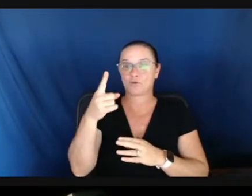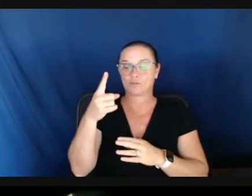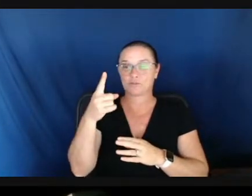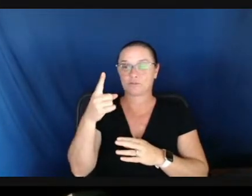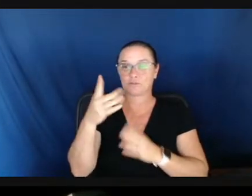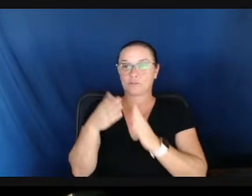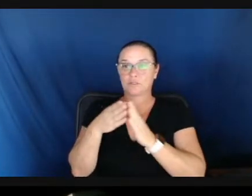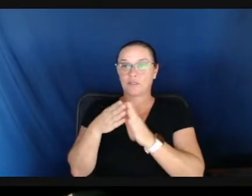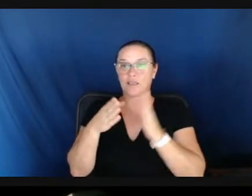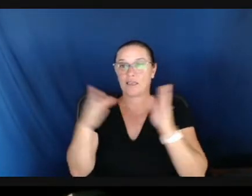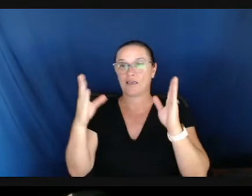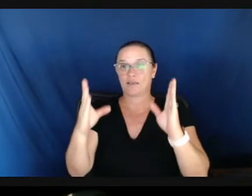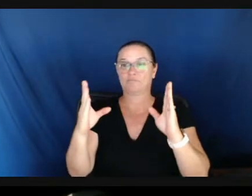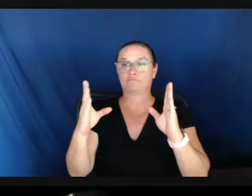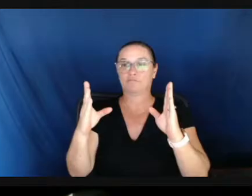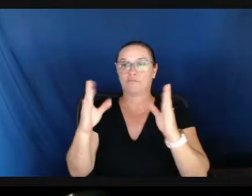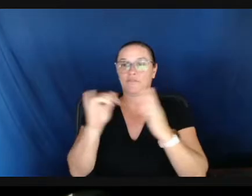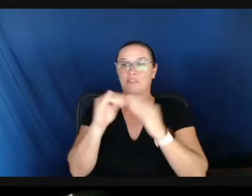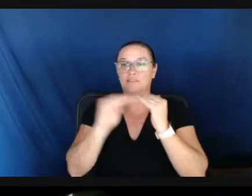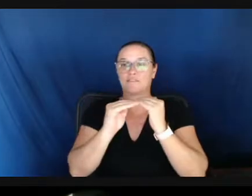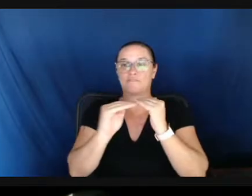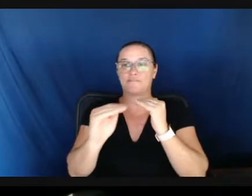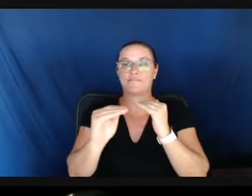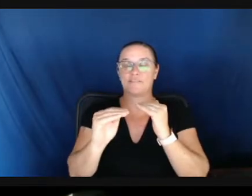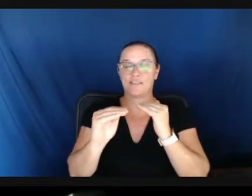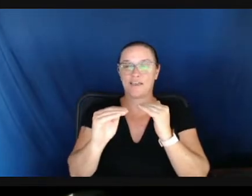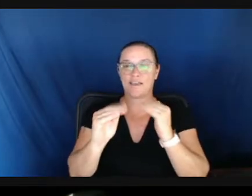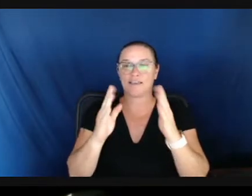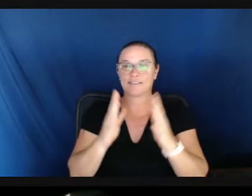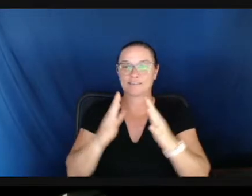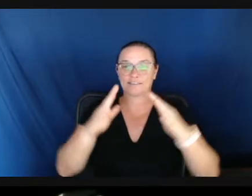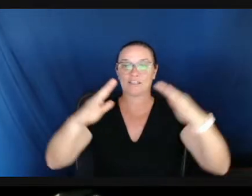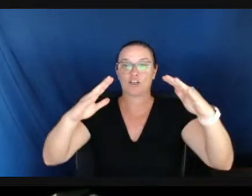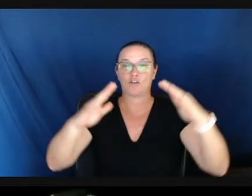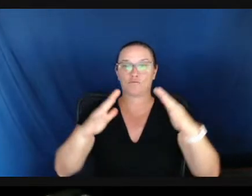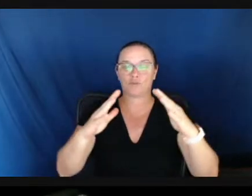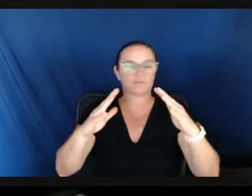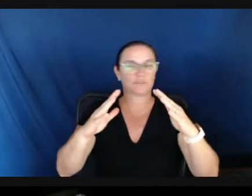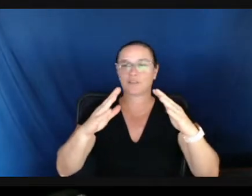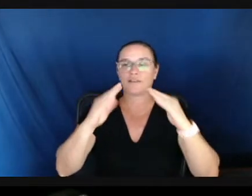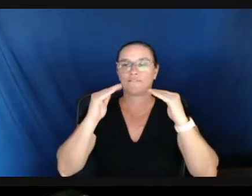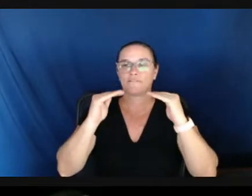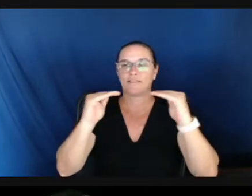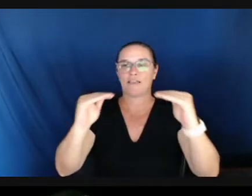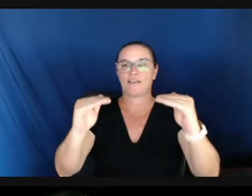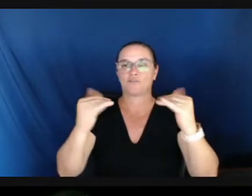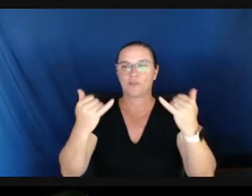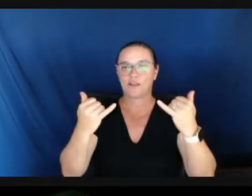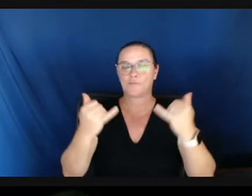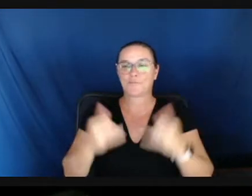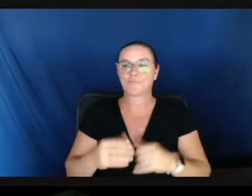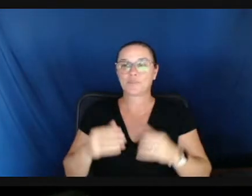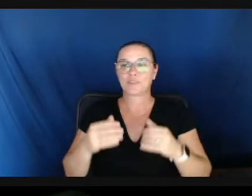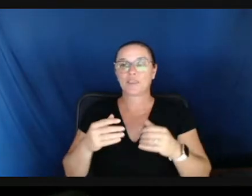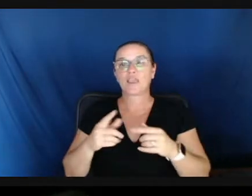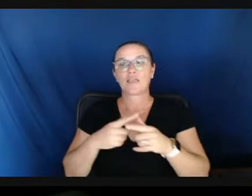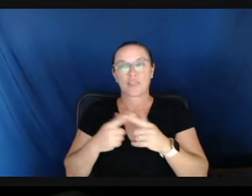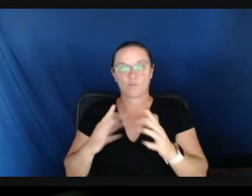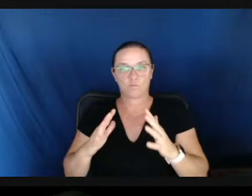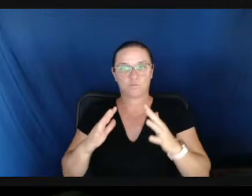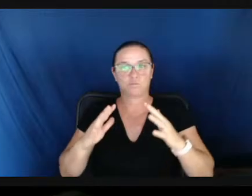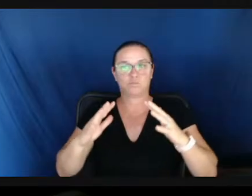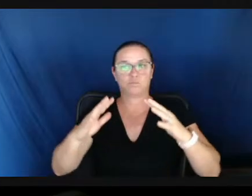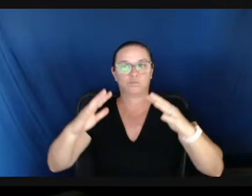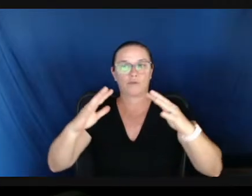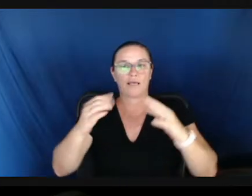that flat period of tilt that was referred to in the update today. And since the indices pick back up, right,